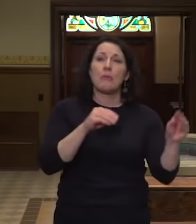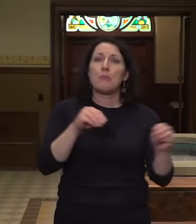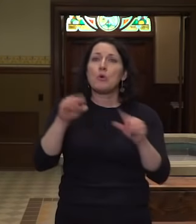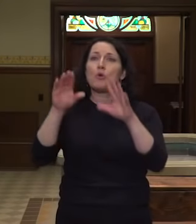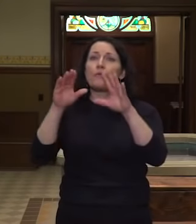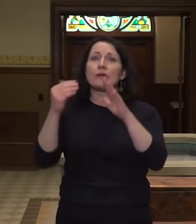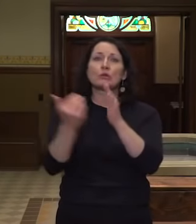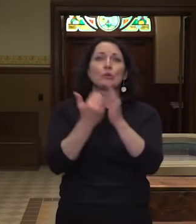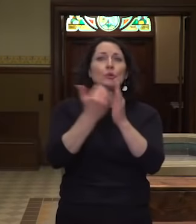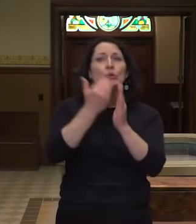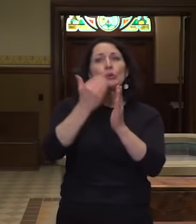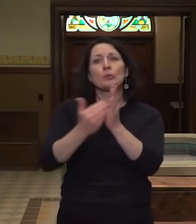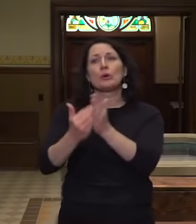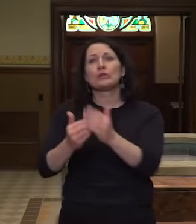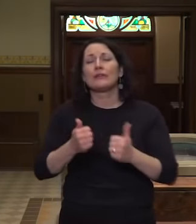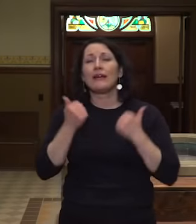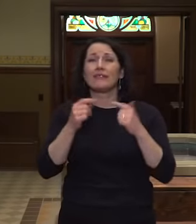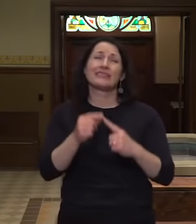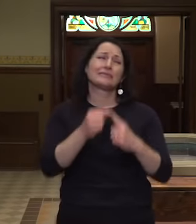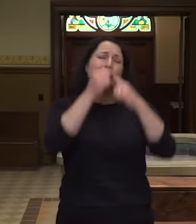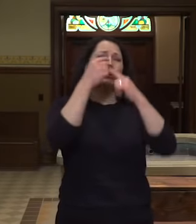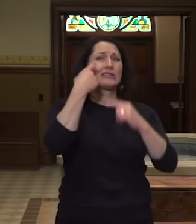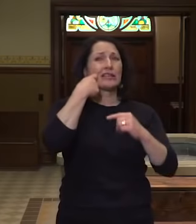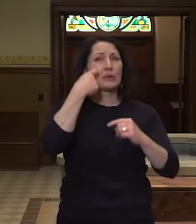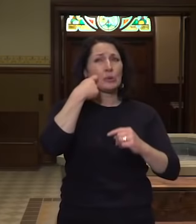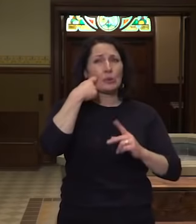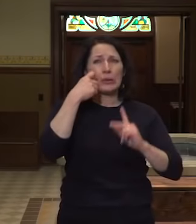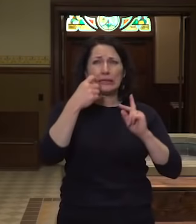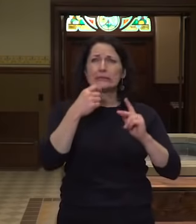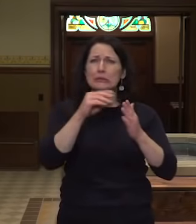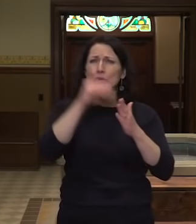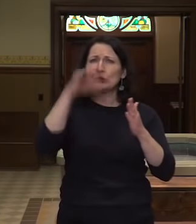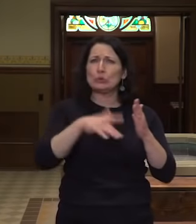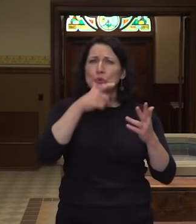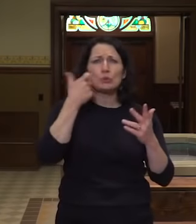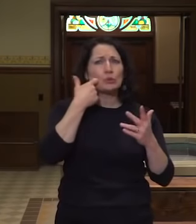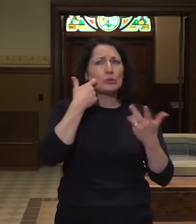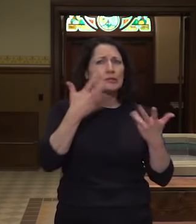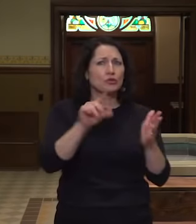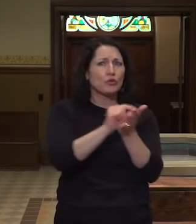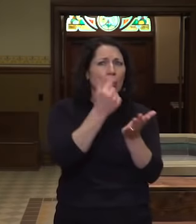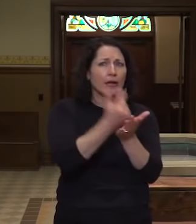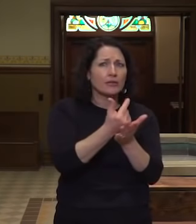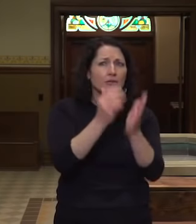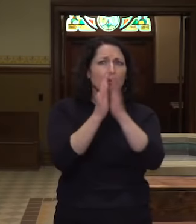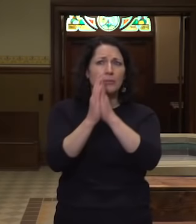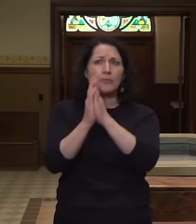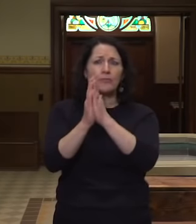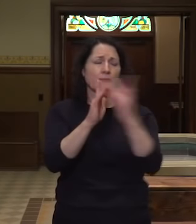new life stages, especially recent graduates, we pray to the Lord.